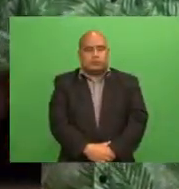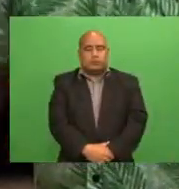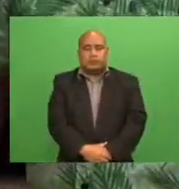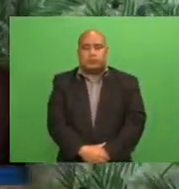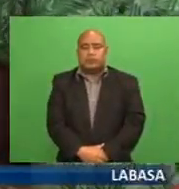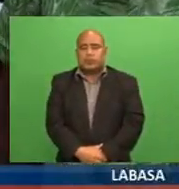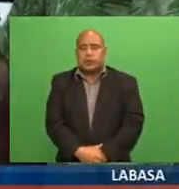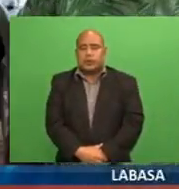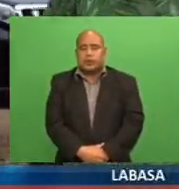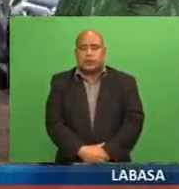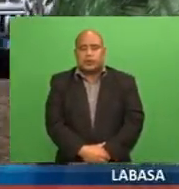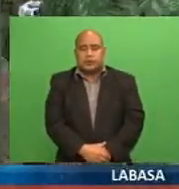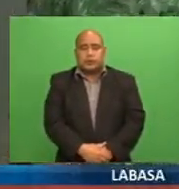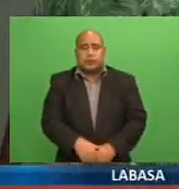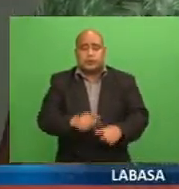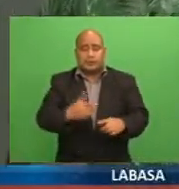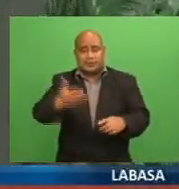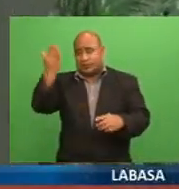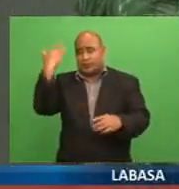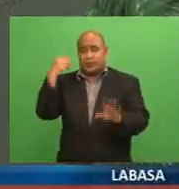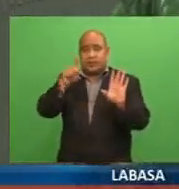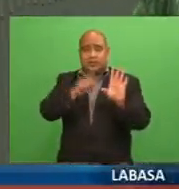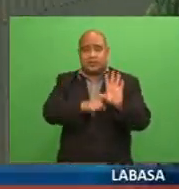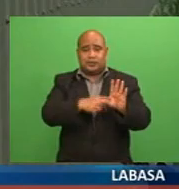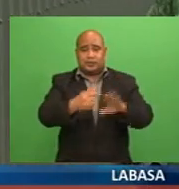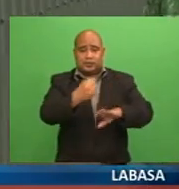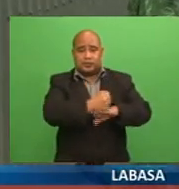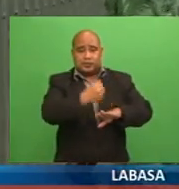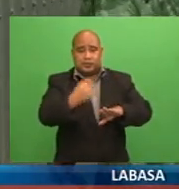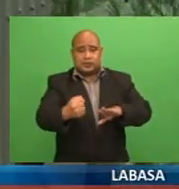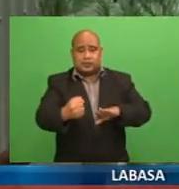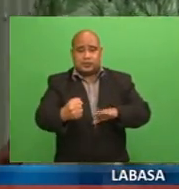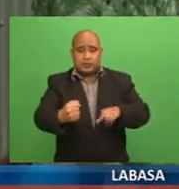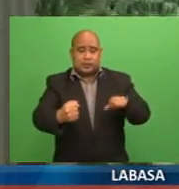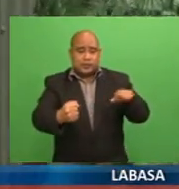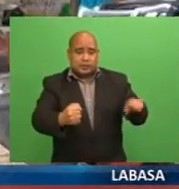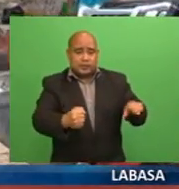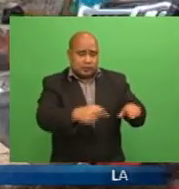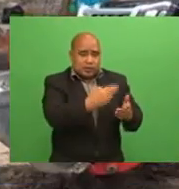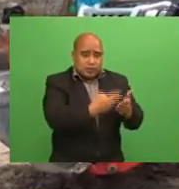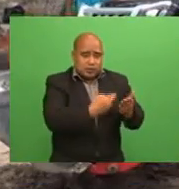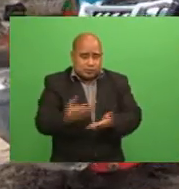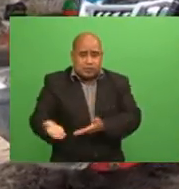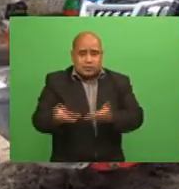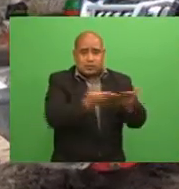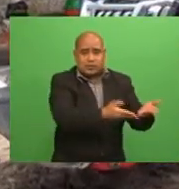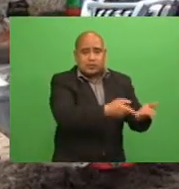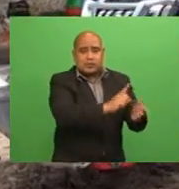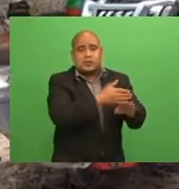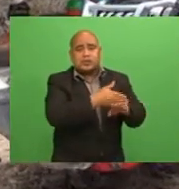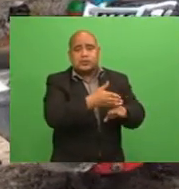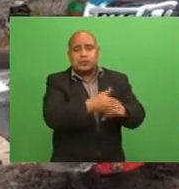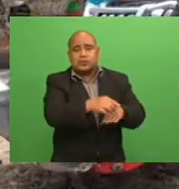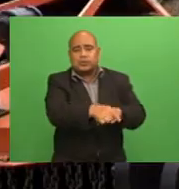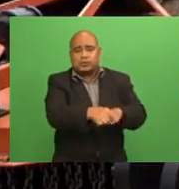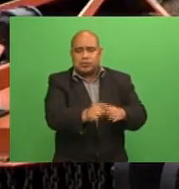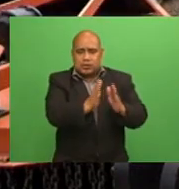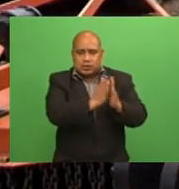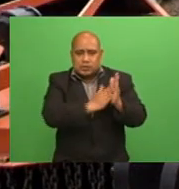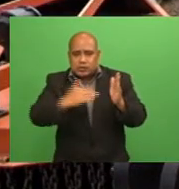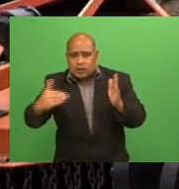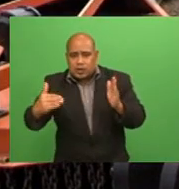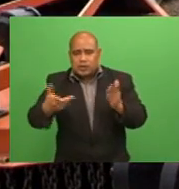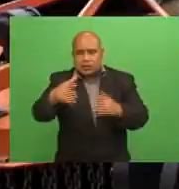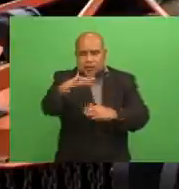Over the past few years, government has given rice farmers in Reketi, Madhuwata new trucks, tractors, excavators and